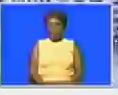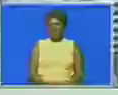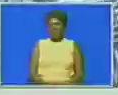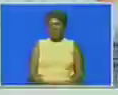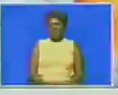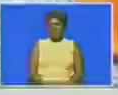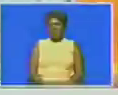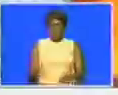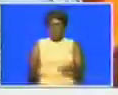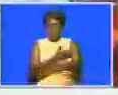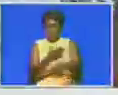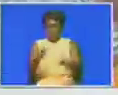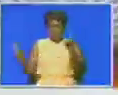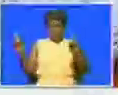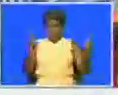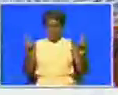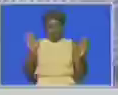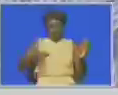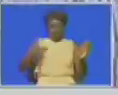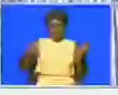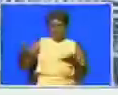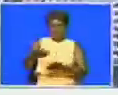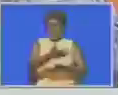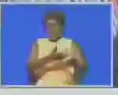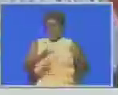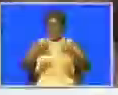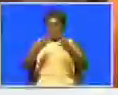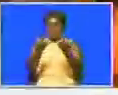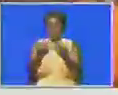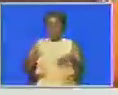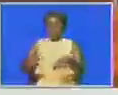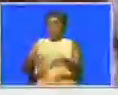It was song and dance for these women as they freely mingled with their families.